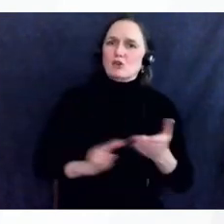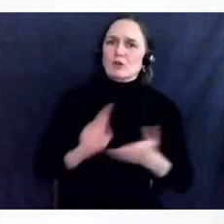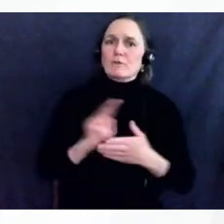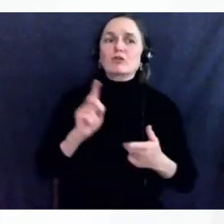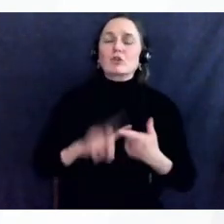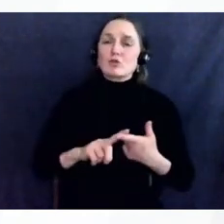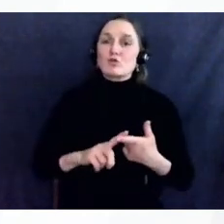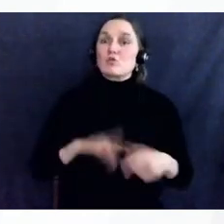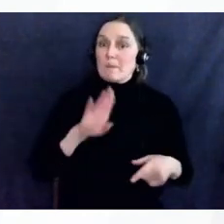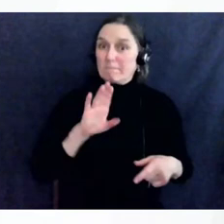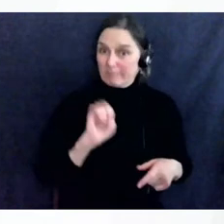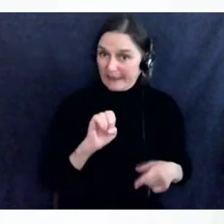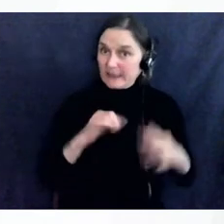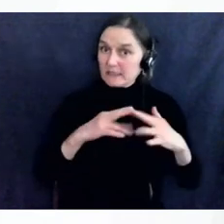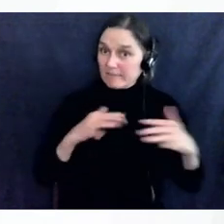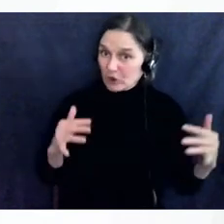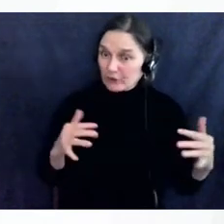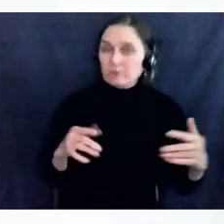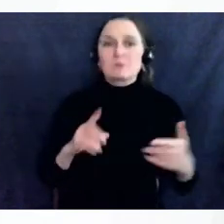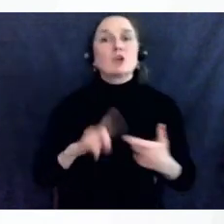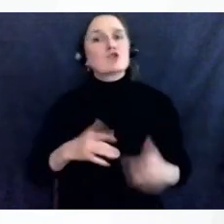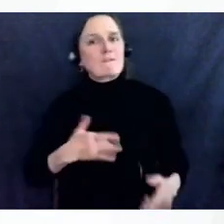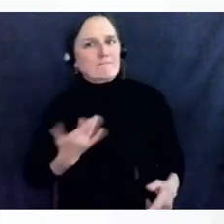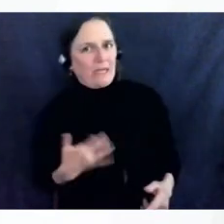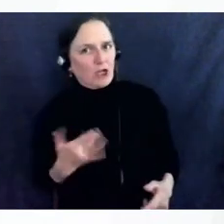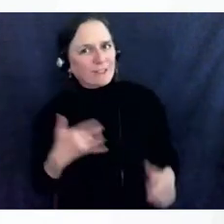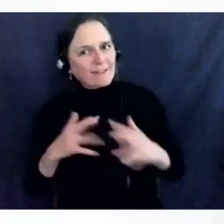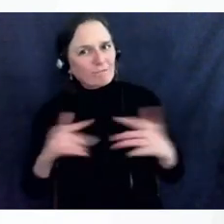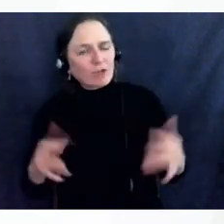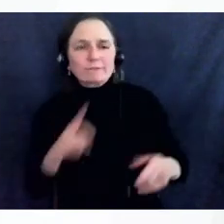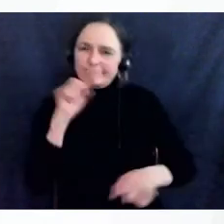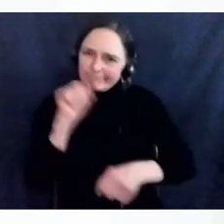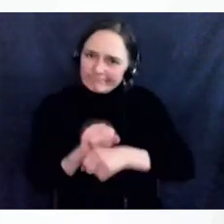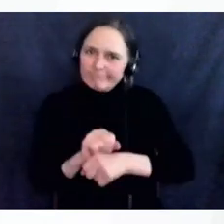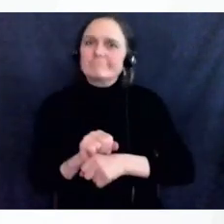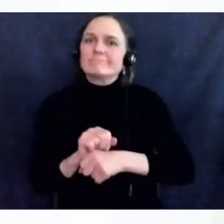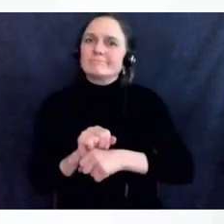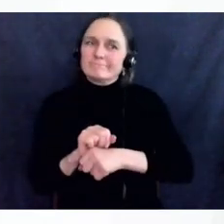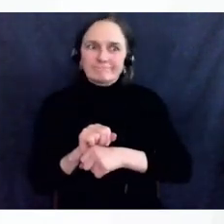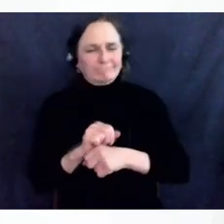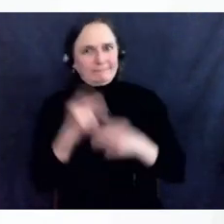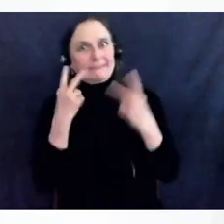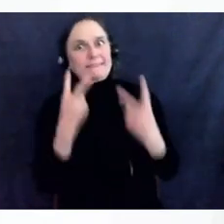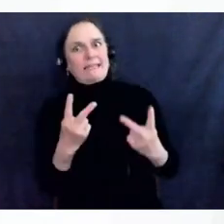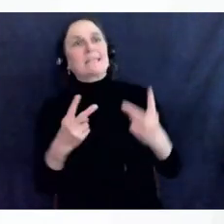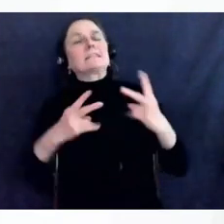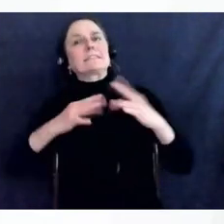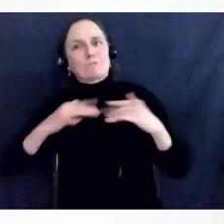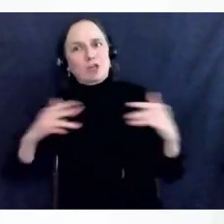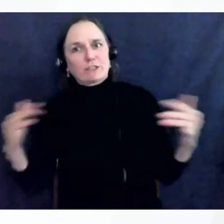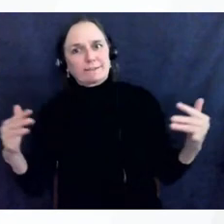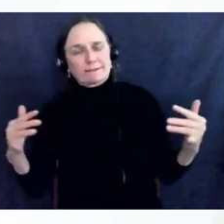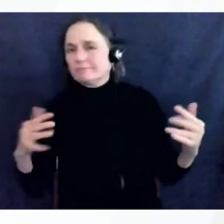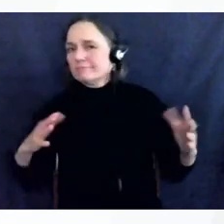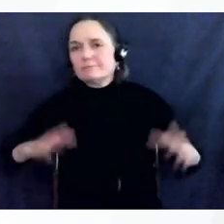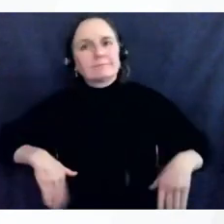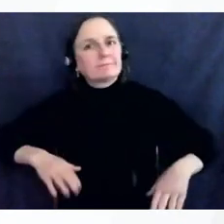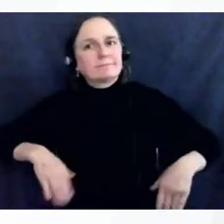Creating a more diverse university is multifaceted and it is long-term work. We know it doesn't happen overnight.